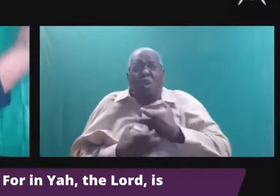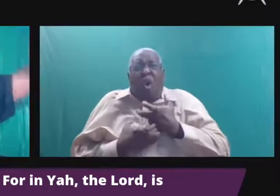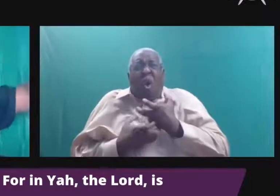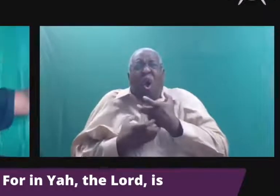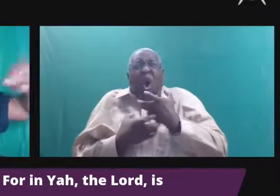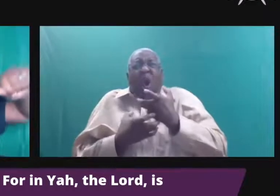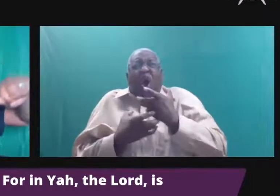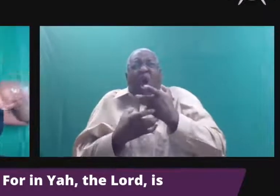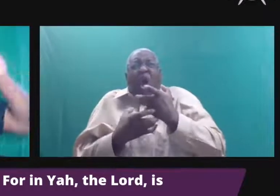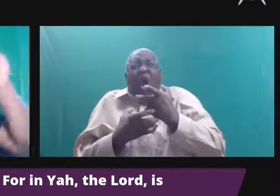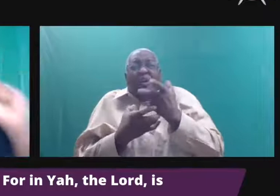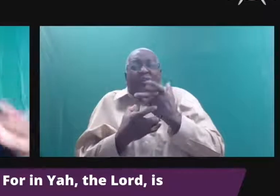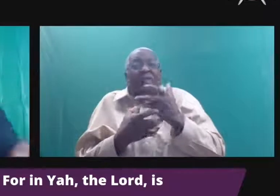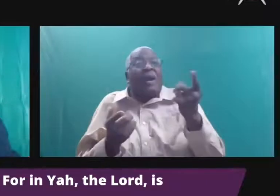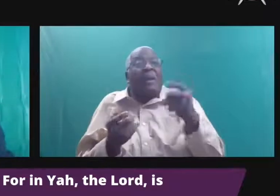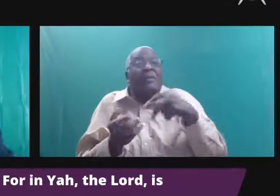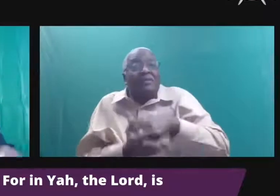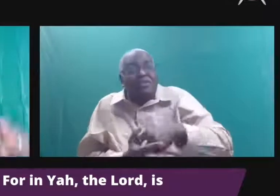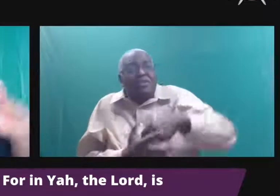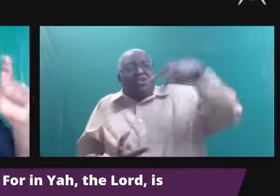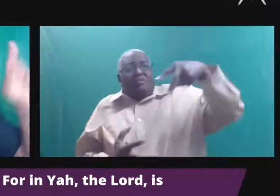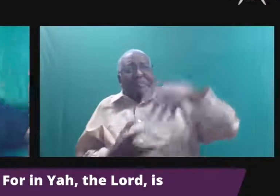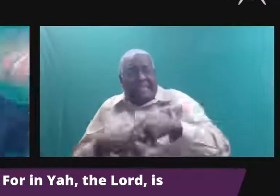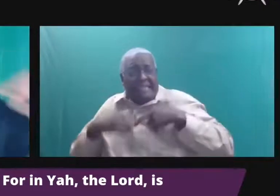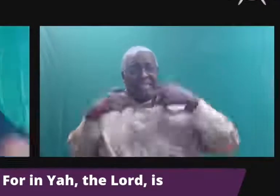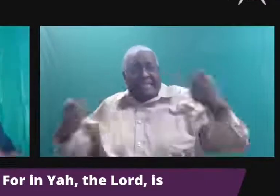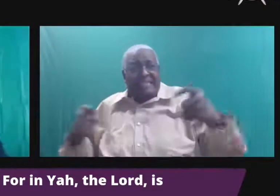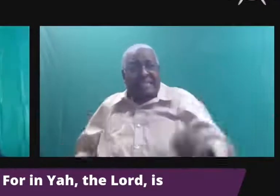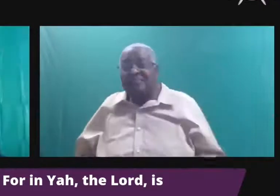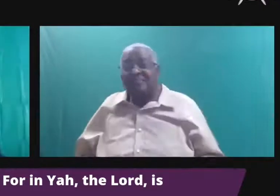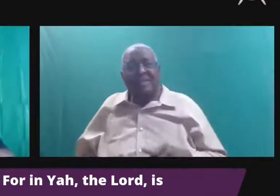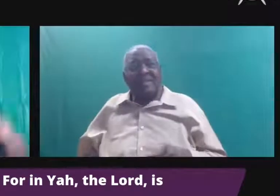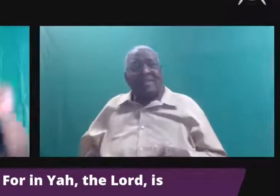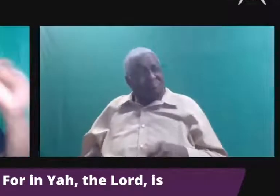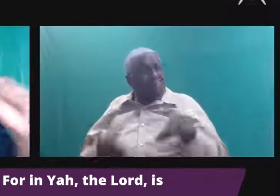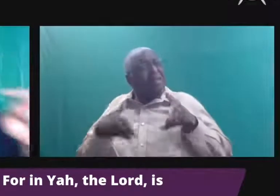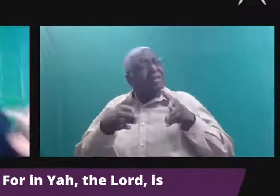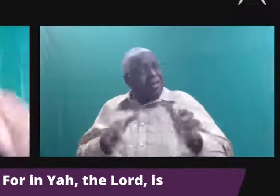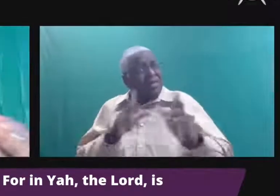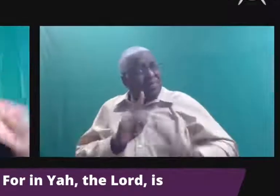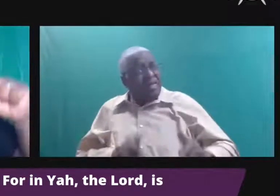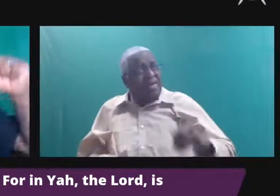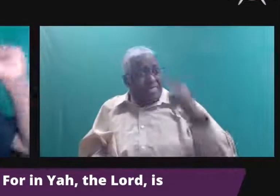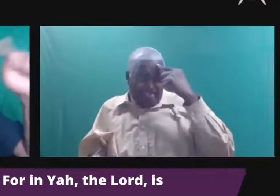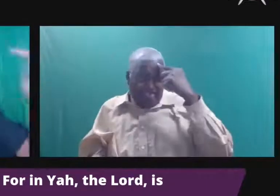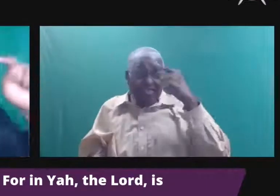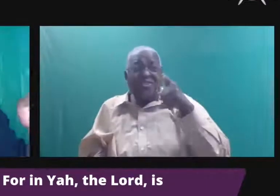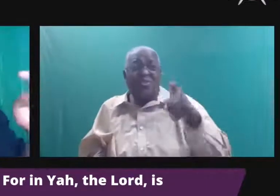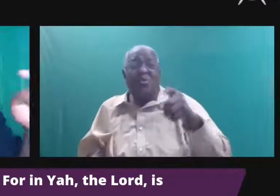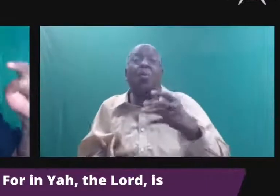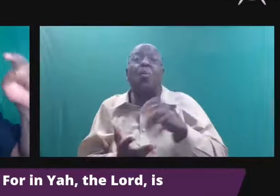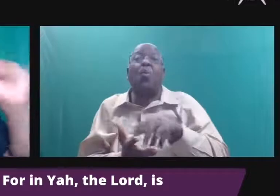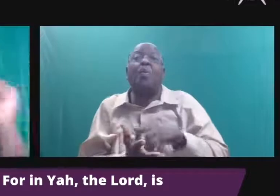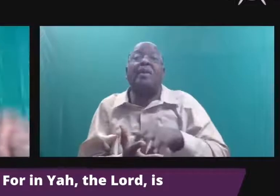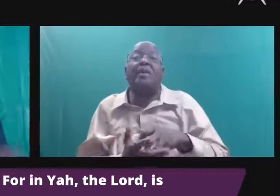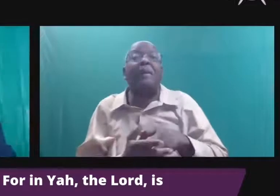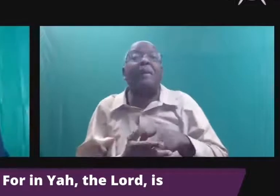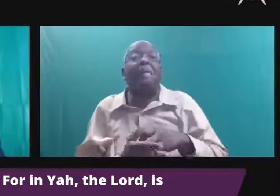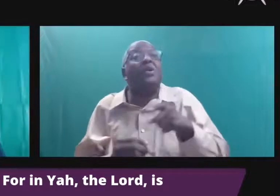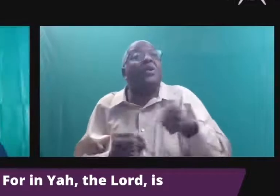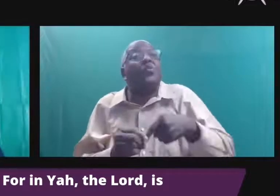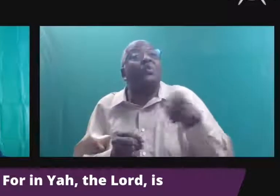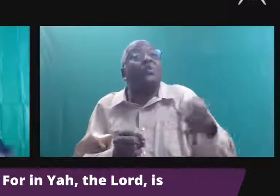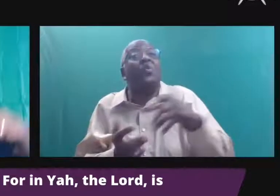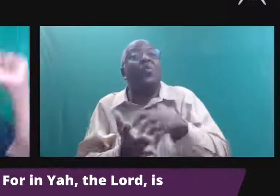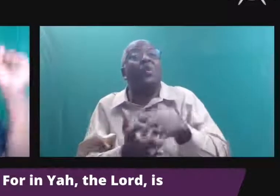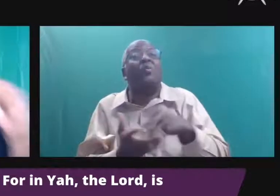bust out of the hole. And all I'm trying to tell you is, let them think you're weak. But they don't understand that when you're weak, you fall on